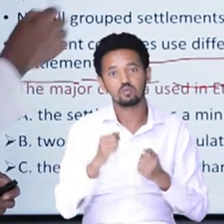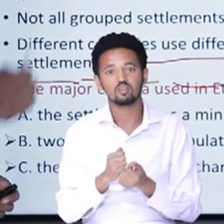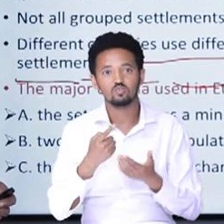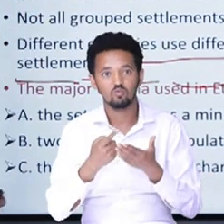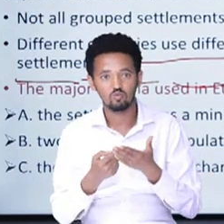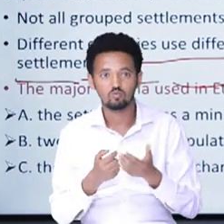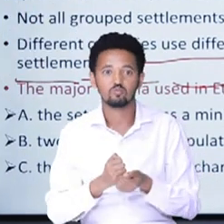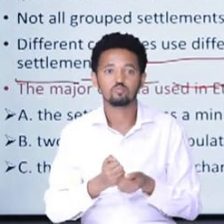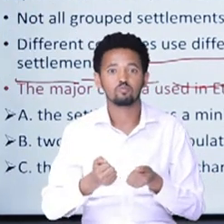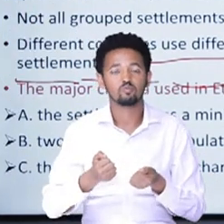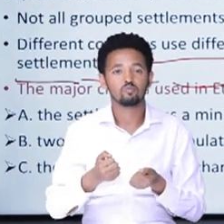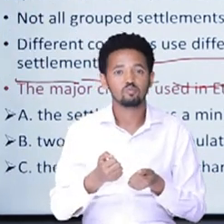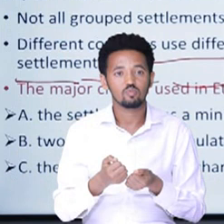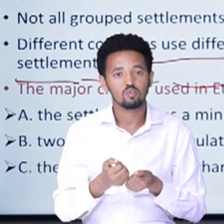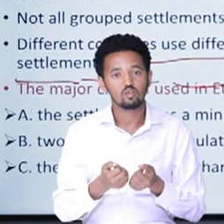colonizers.